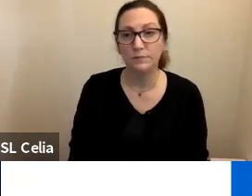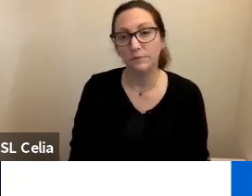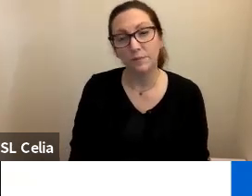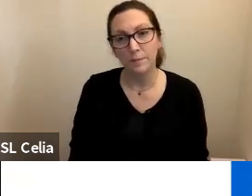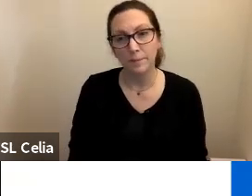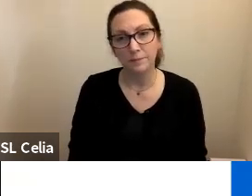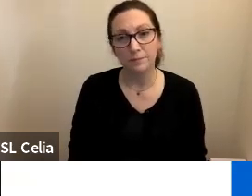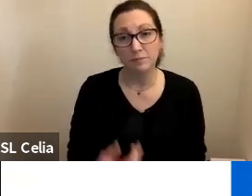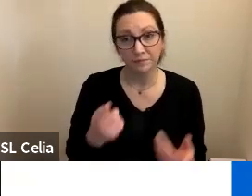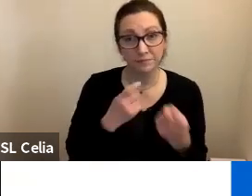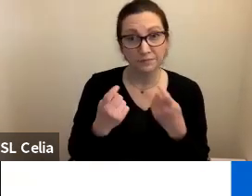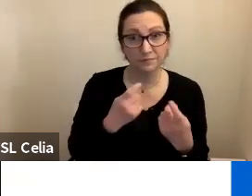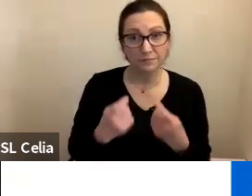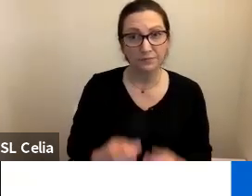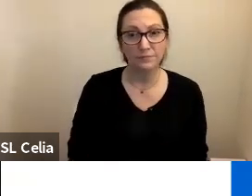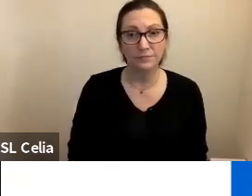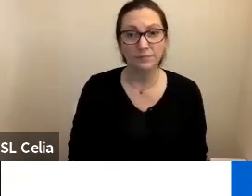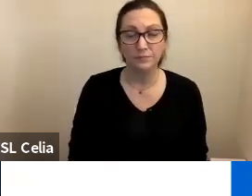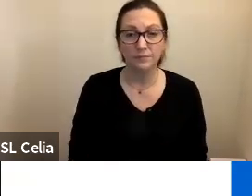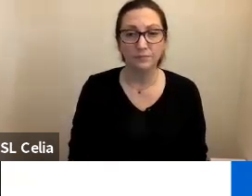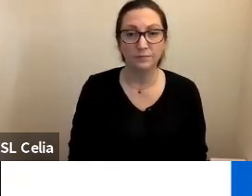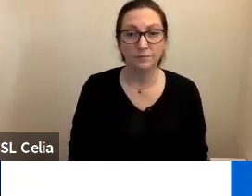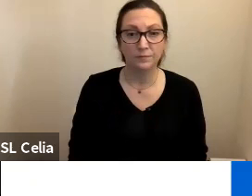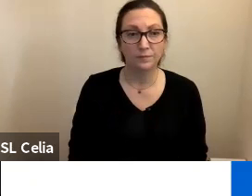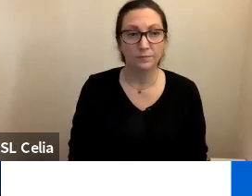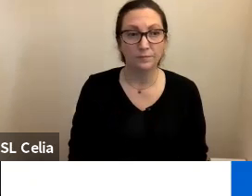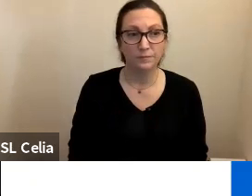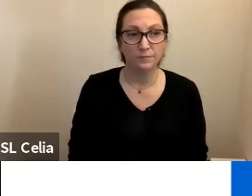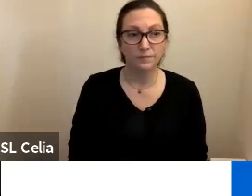Any questions about the slide? Okay,